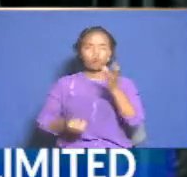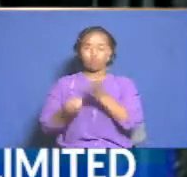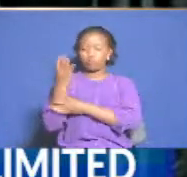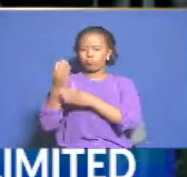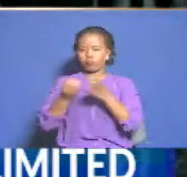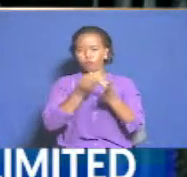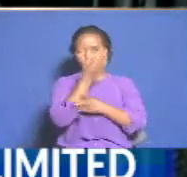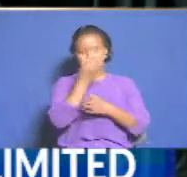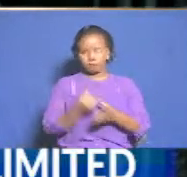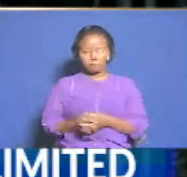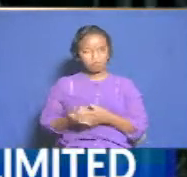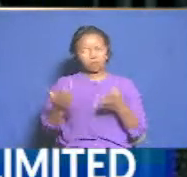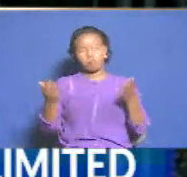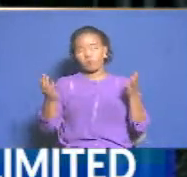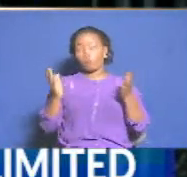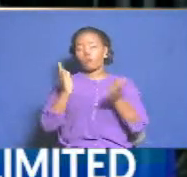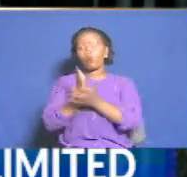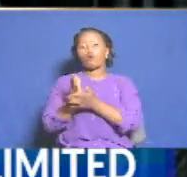Indeed,